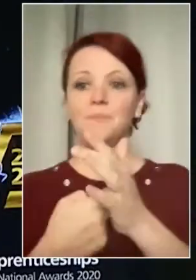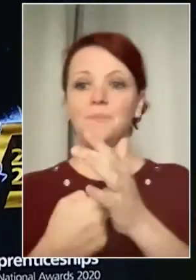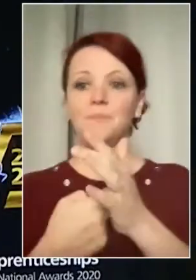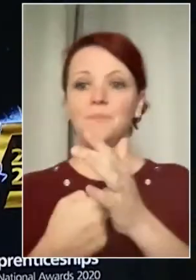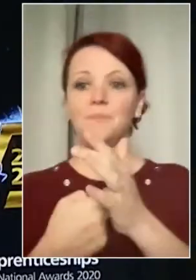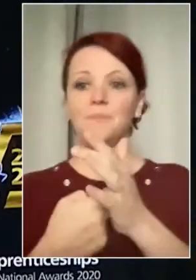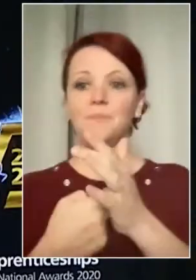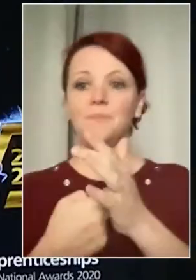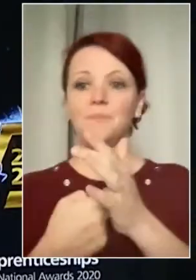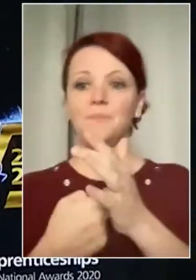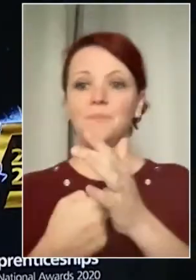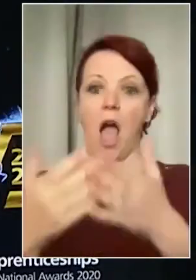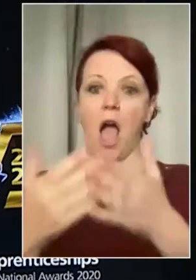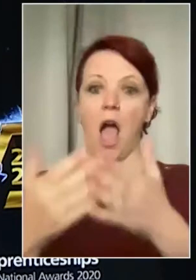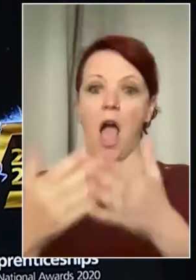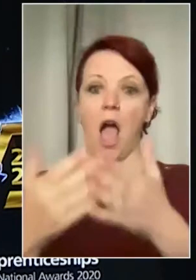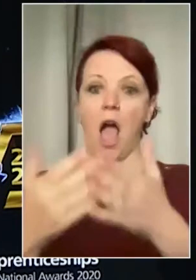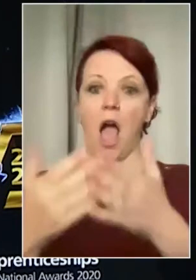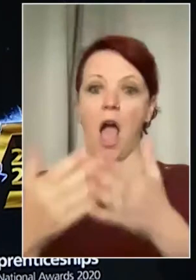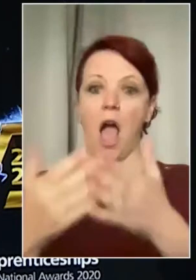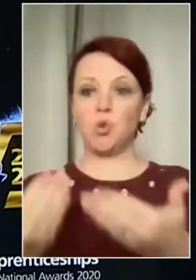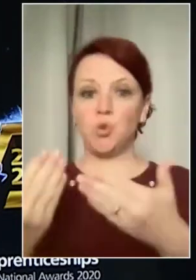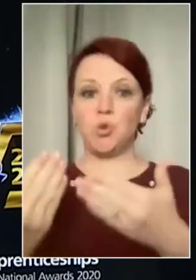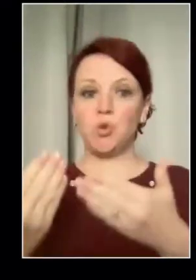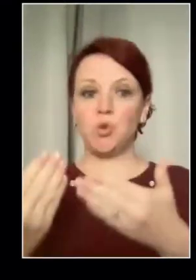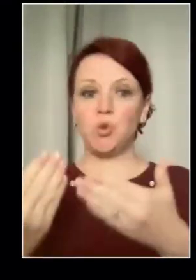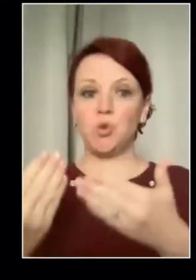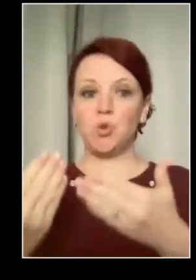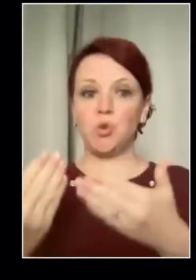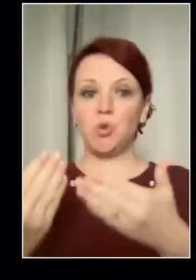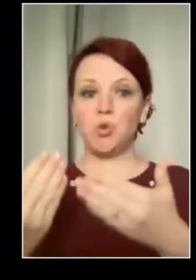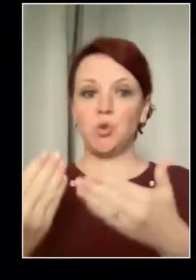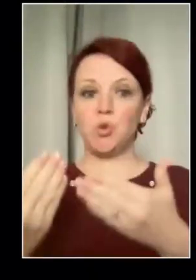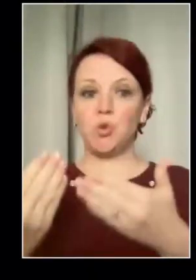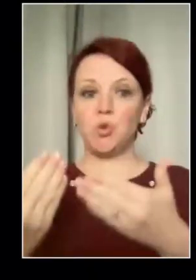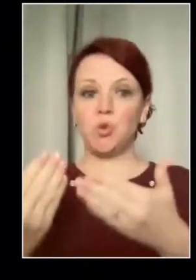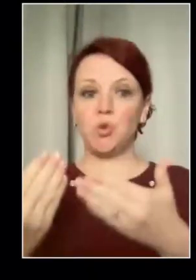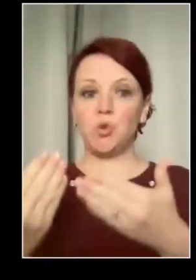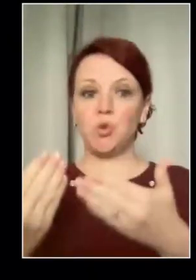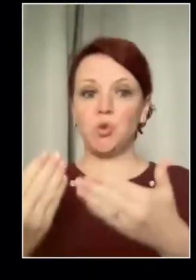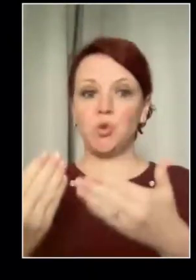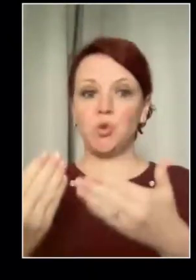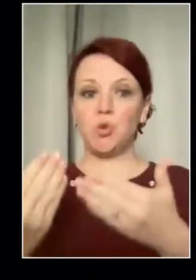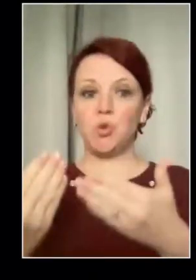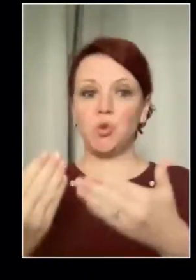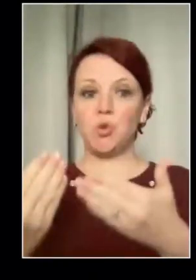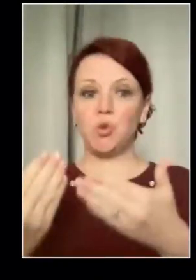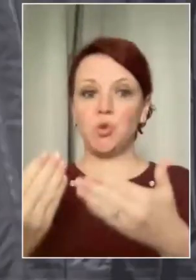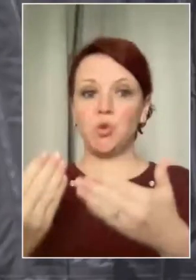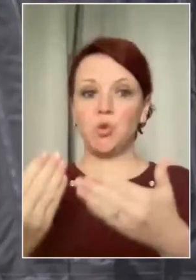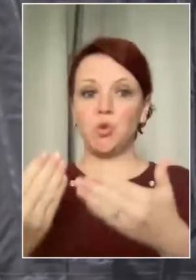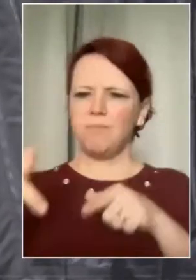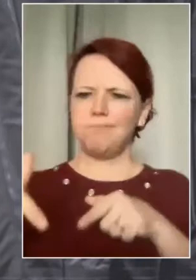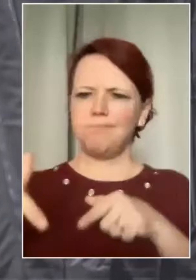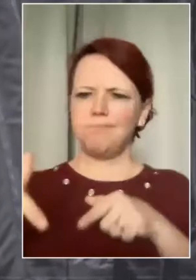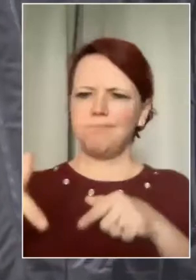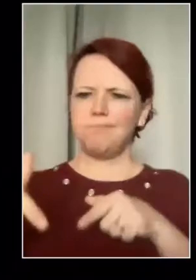spend the next couple of hours celebrating individuals and businesses who have really stood out in the most challenging of